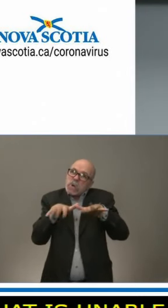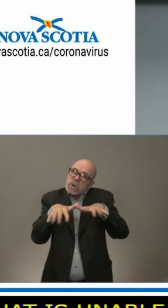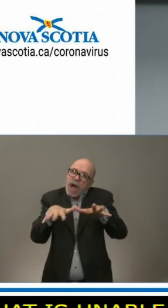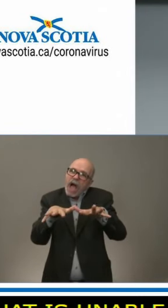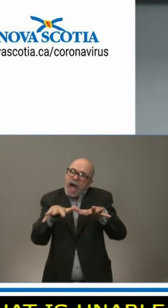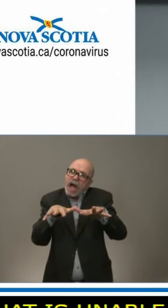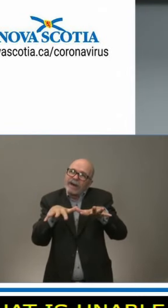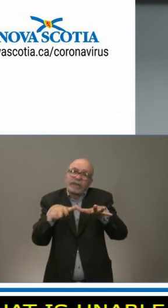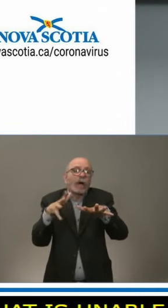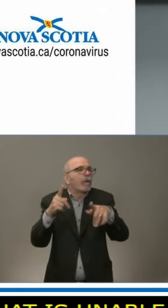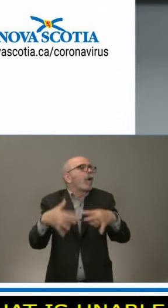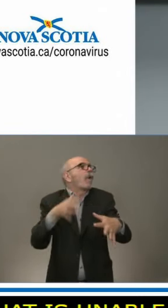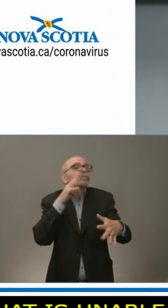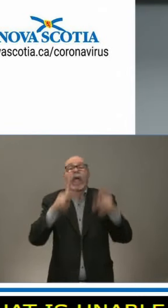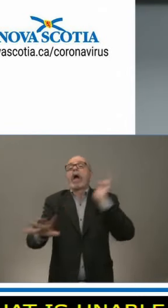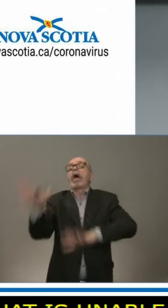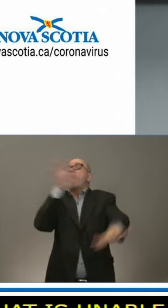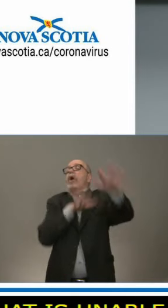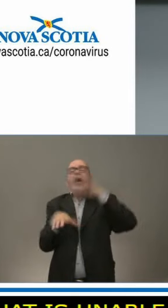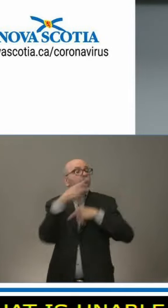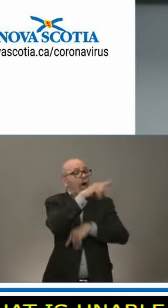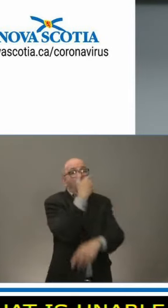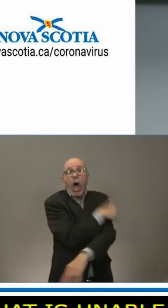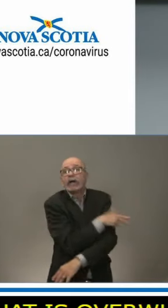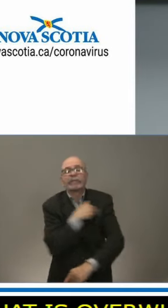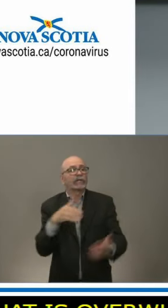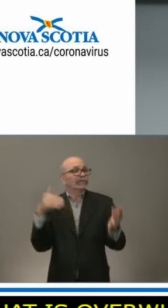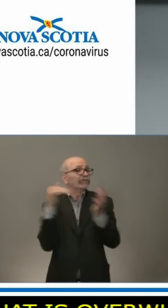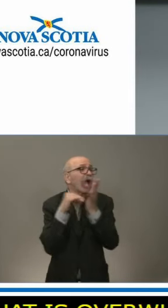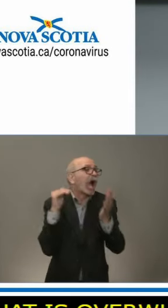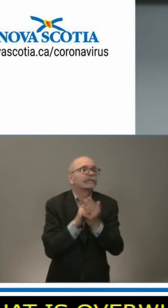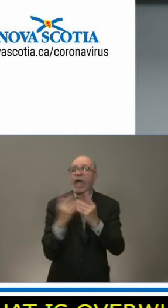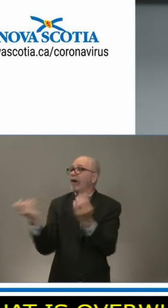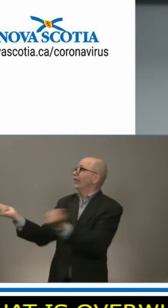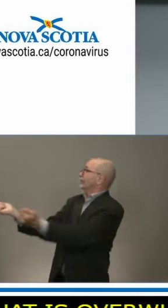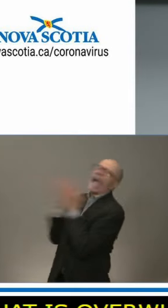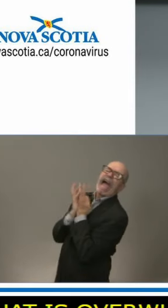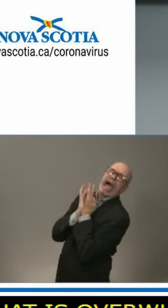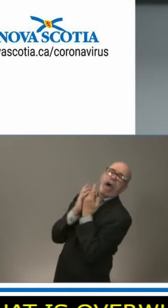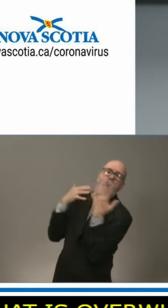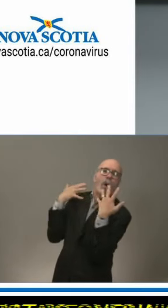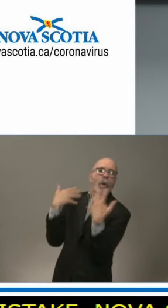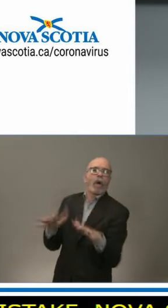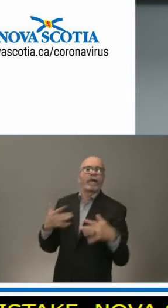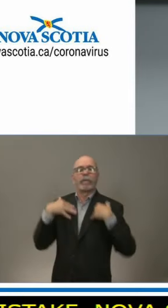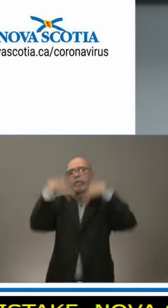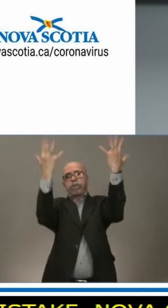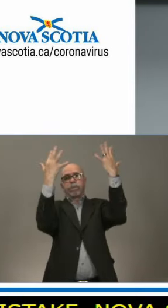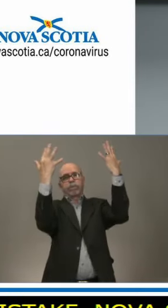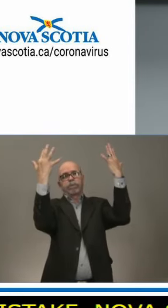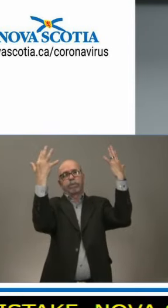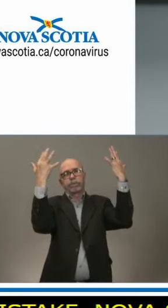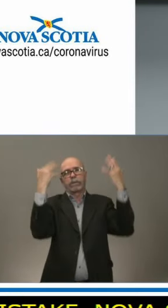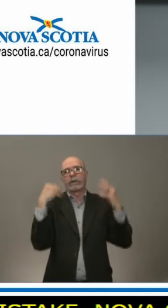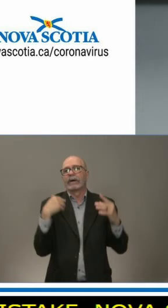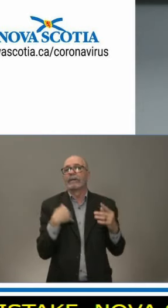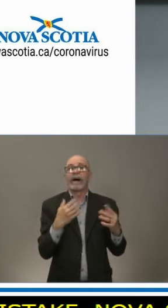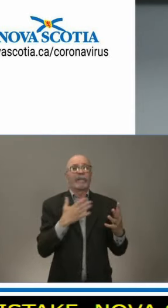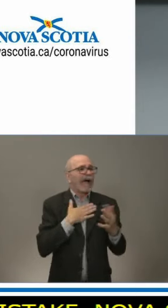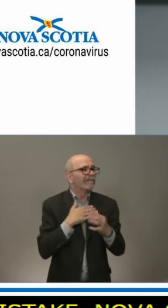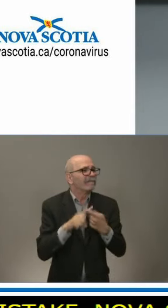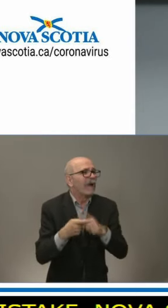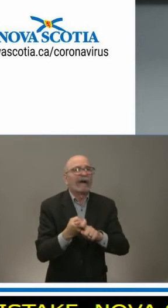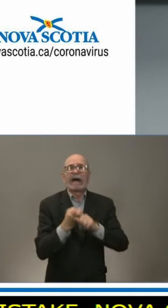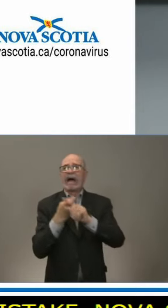is close-knit. All of us in our families will be touched by somebody who's severely ill and somebody quite likely dying. So